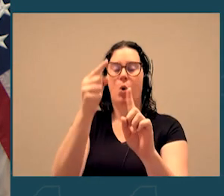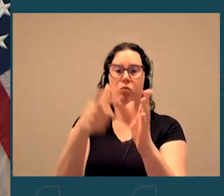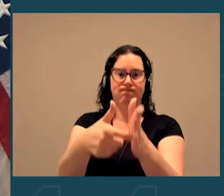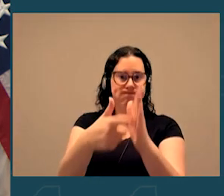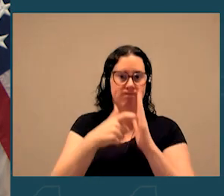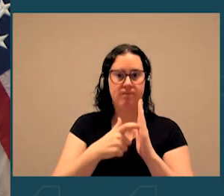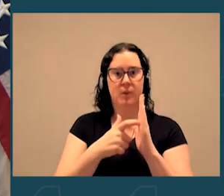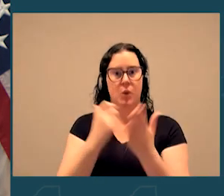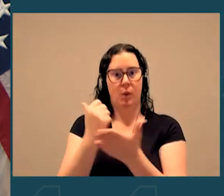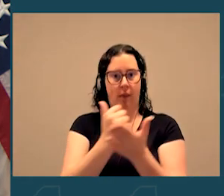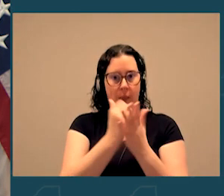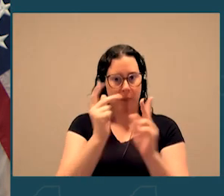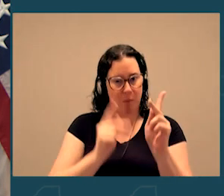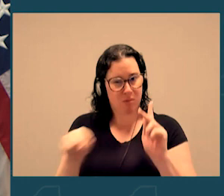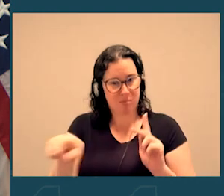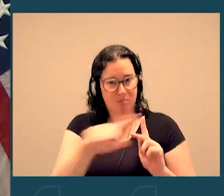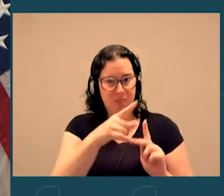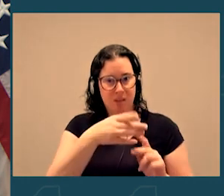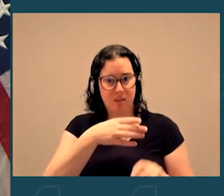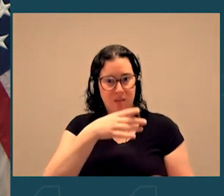These are God's children.